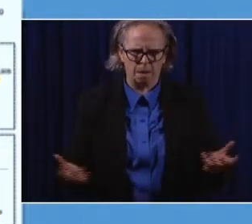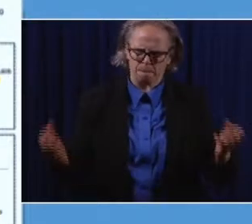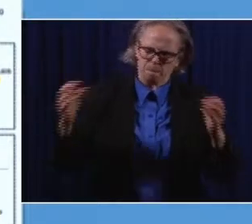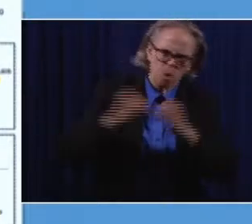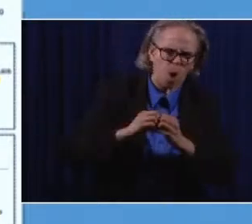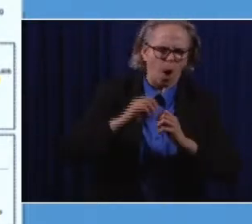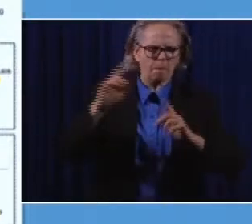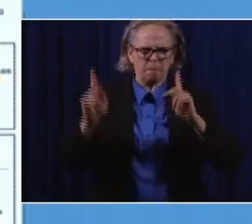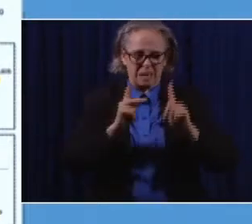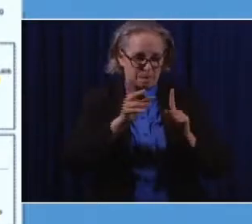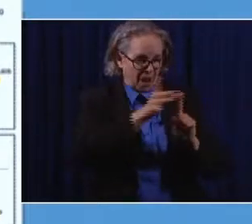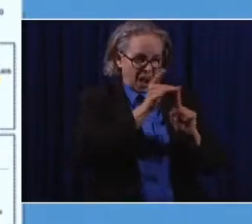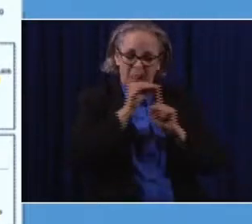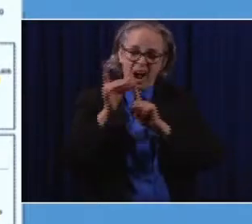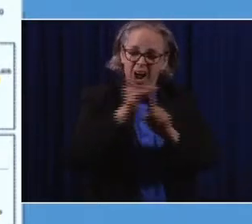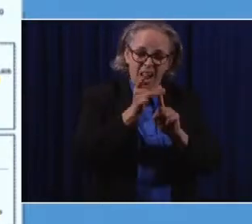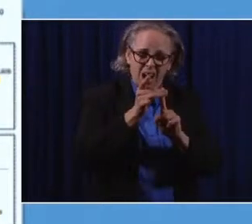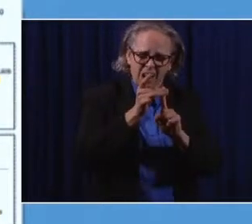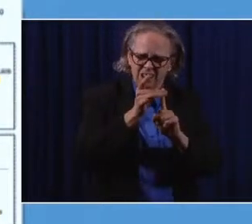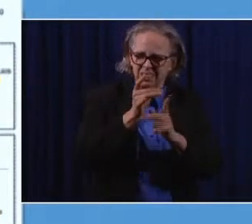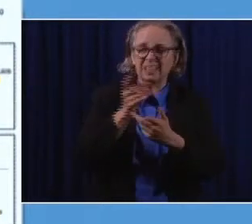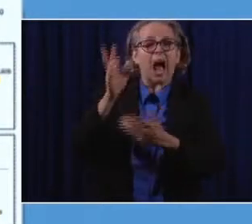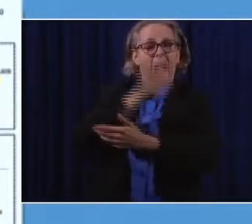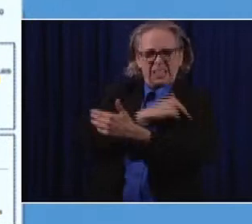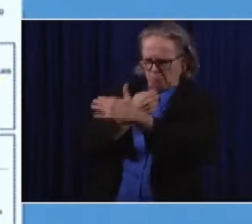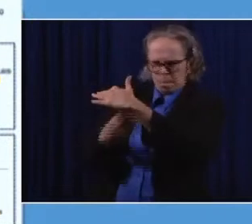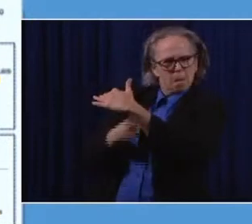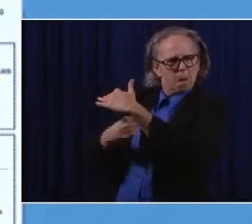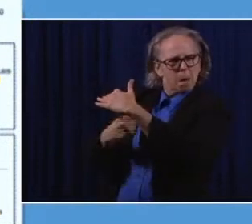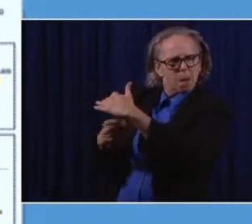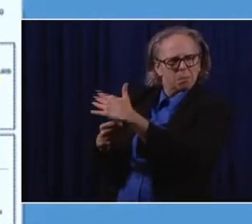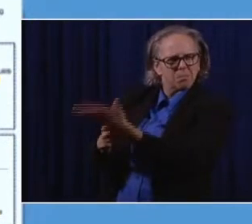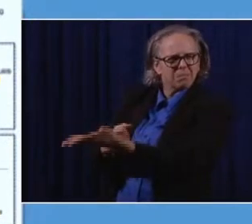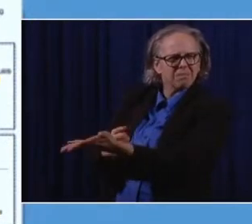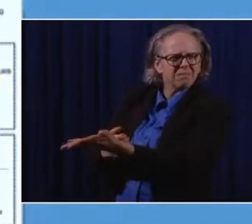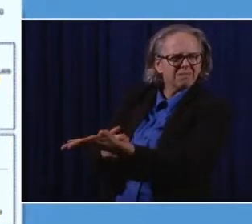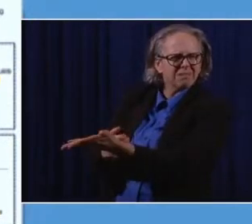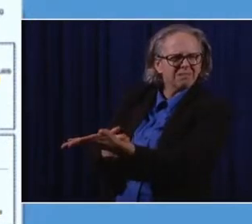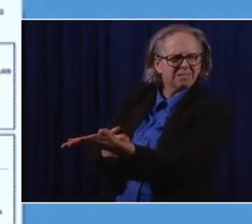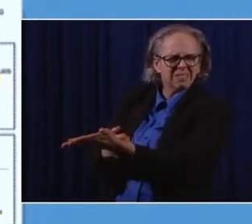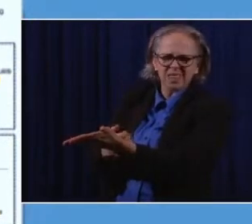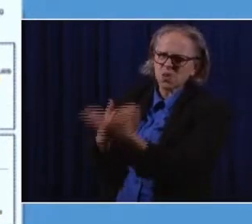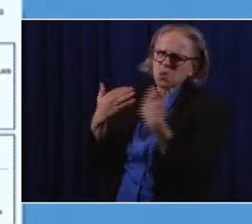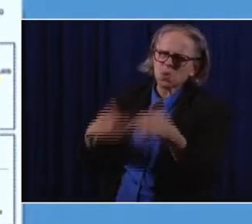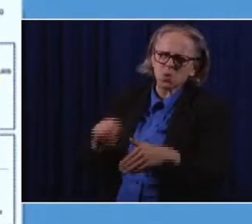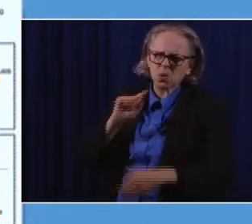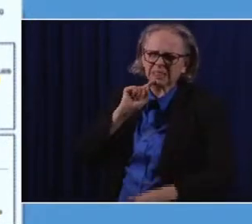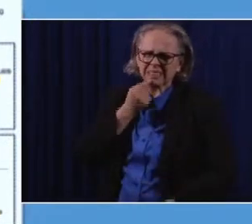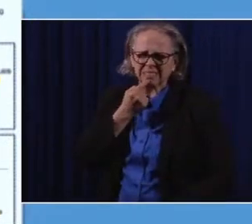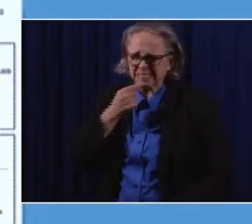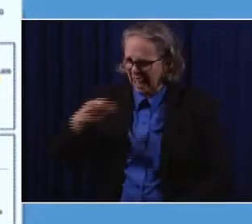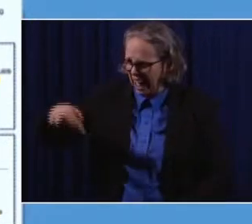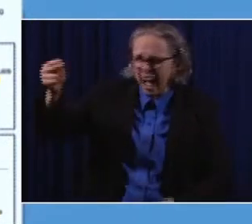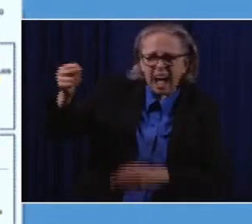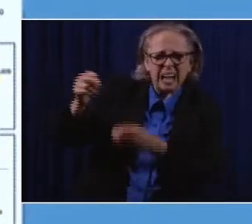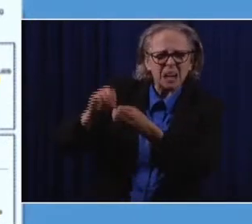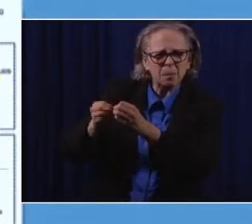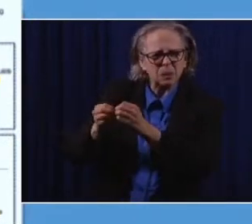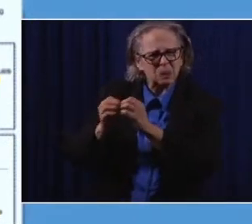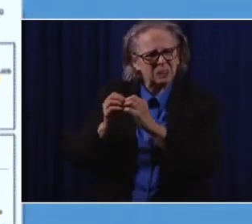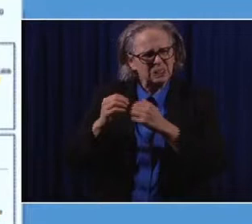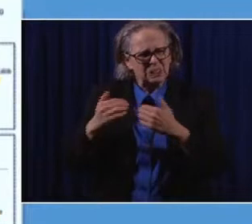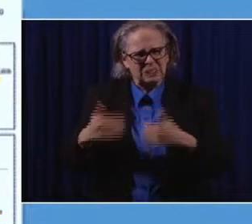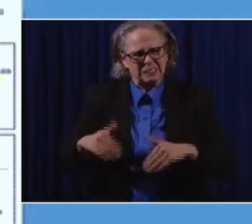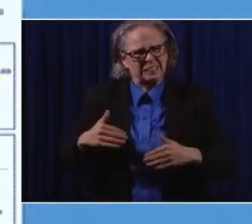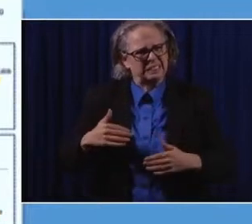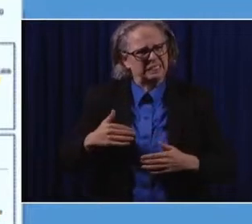than any other time during this pandemic. The higher numbers than ever before coming in, and more